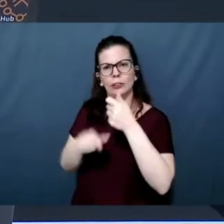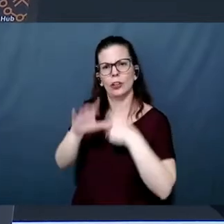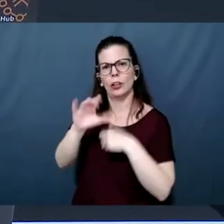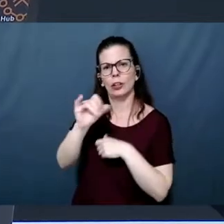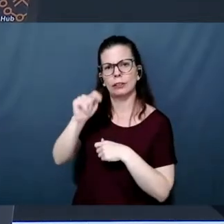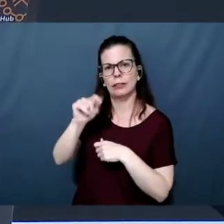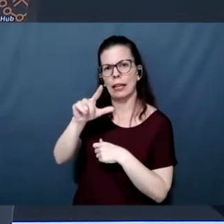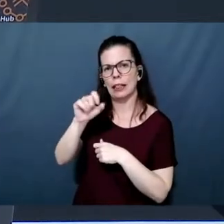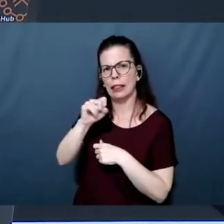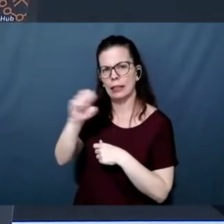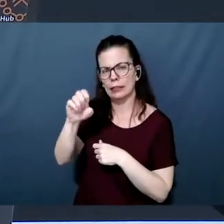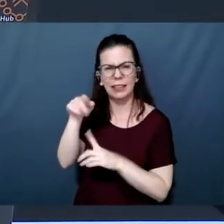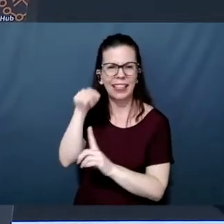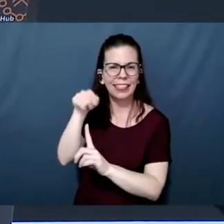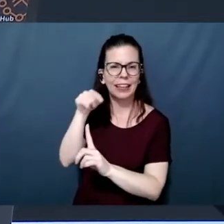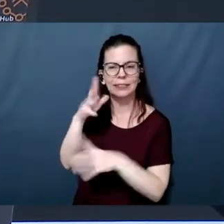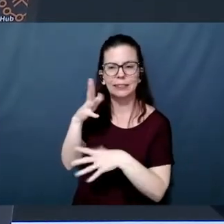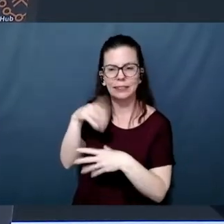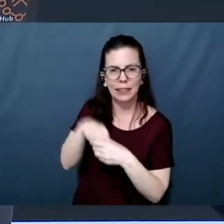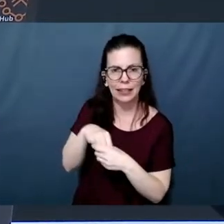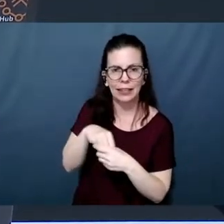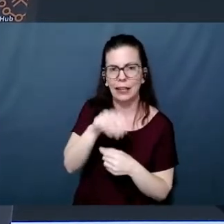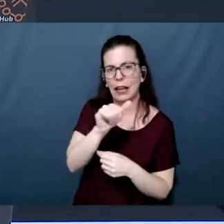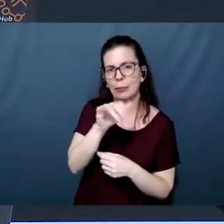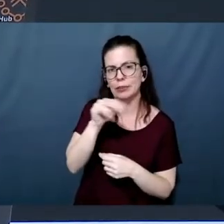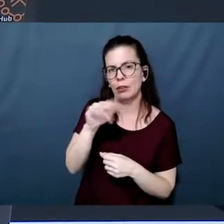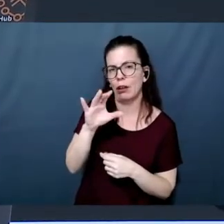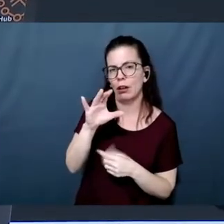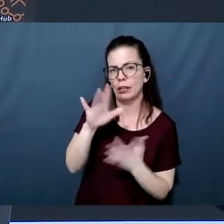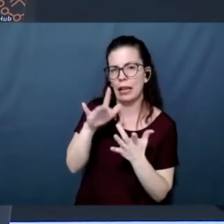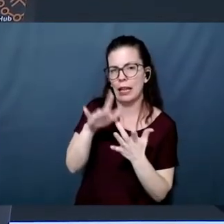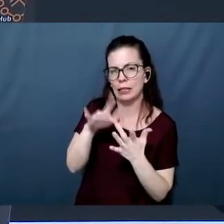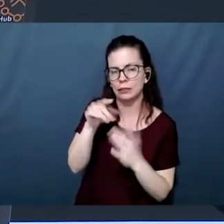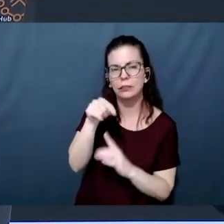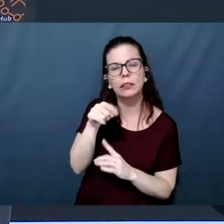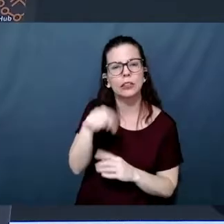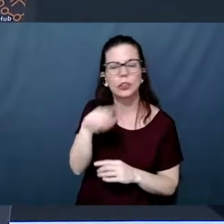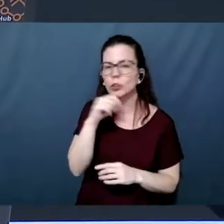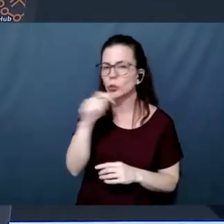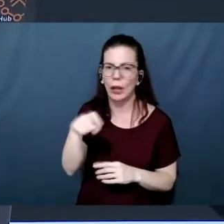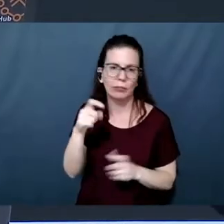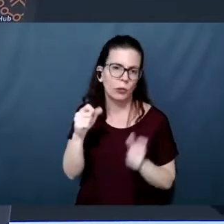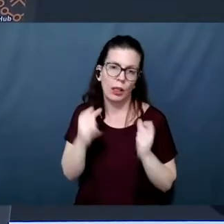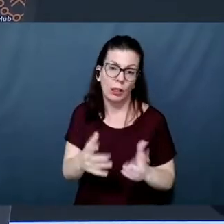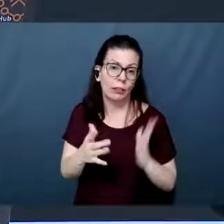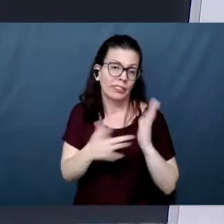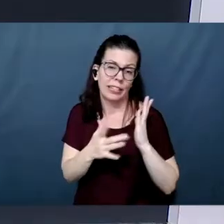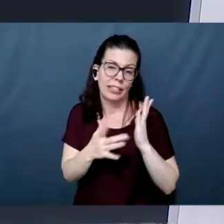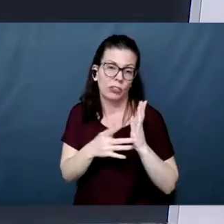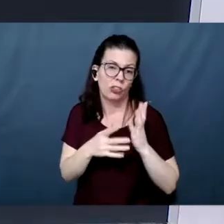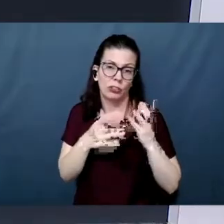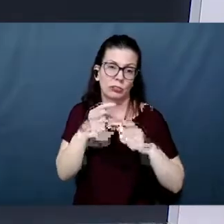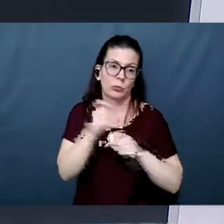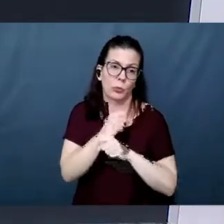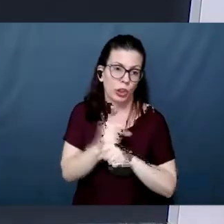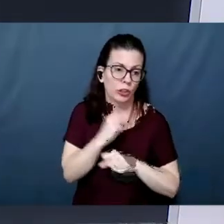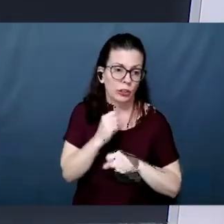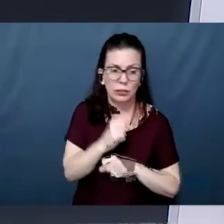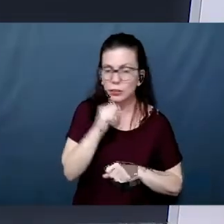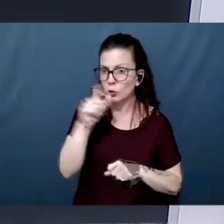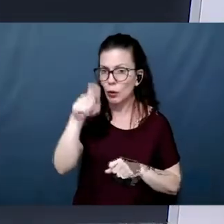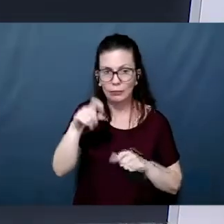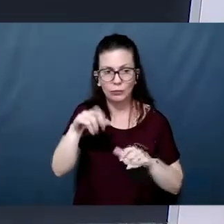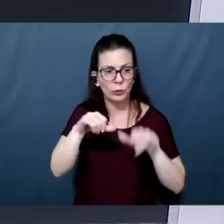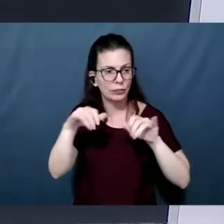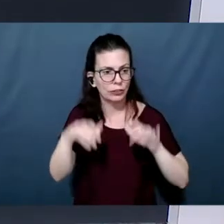into Amazon Connect in a way that you don't need to do a lot of the technical heavy lifting. You don't need to be an engineer, or you don't need to be